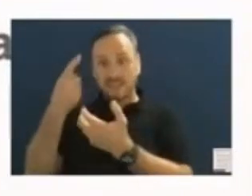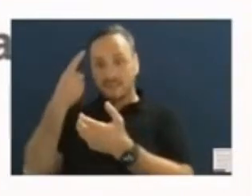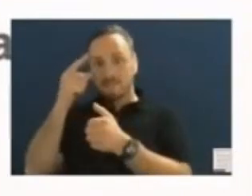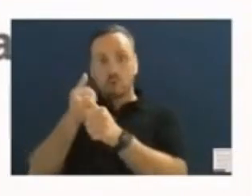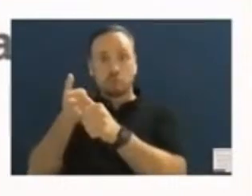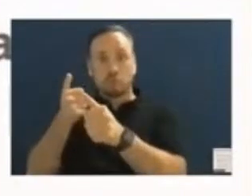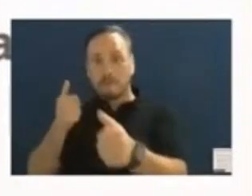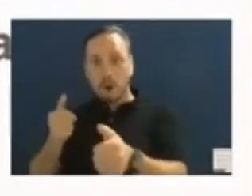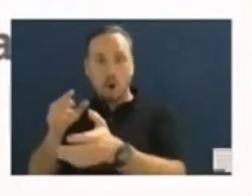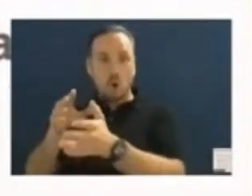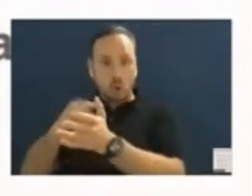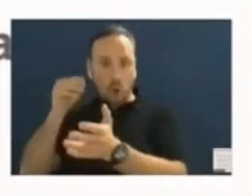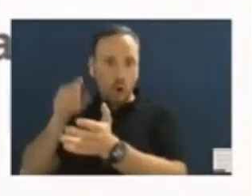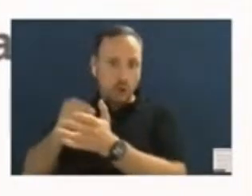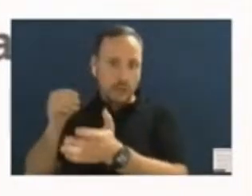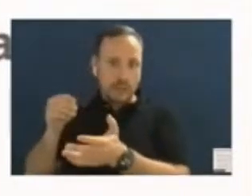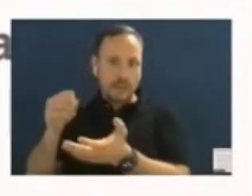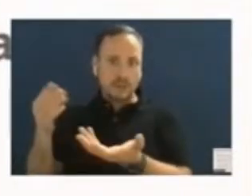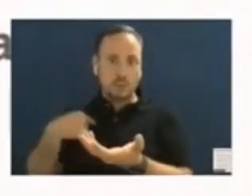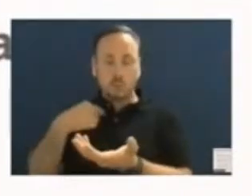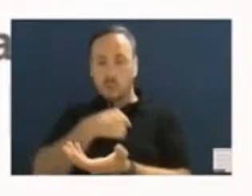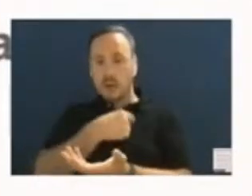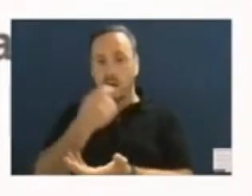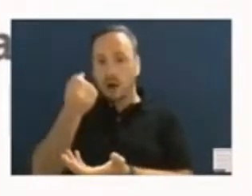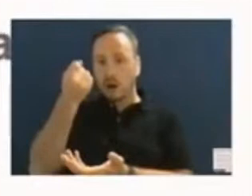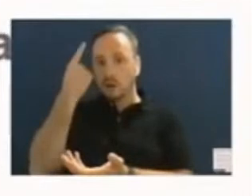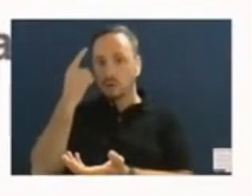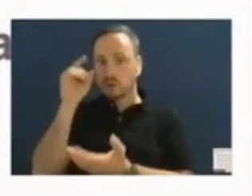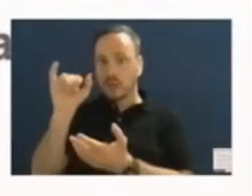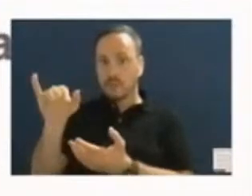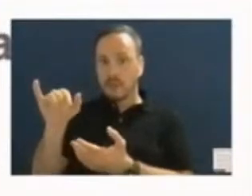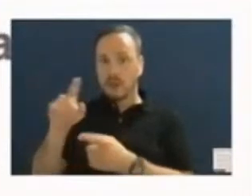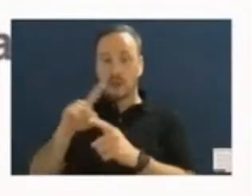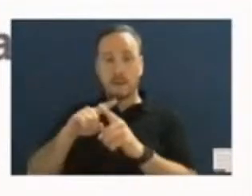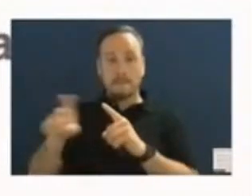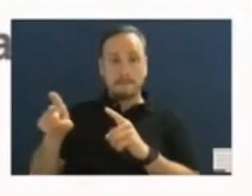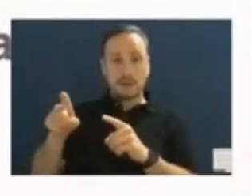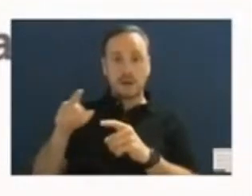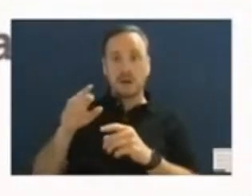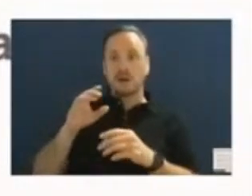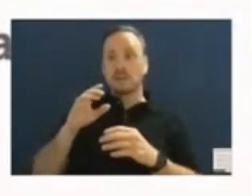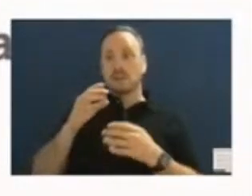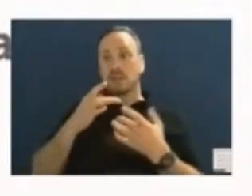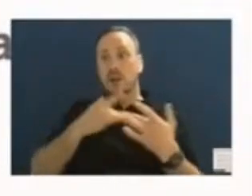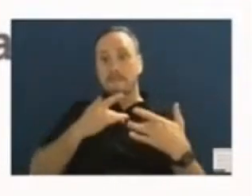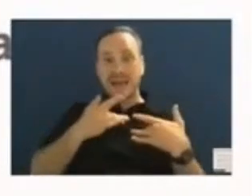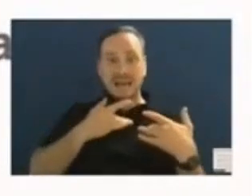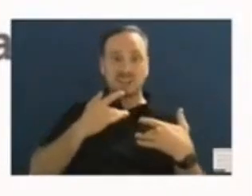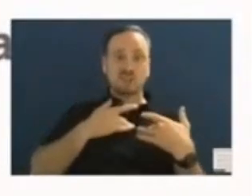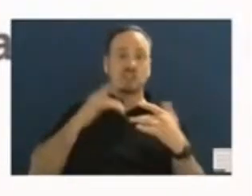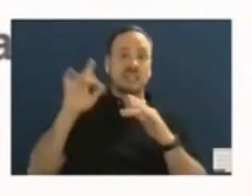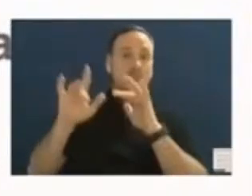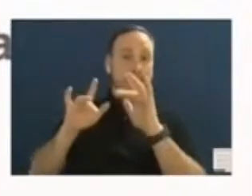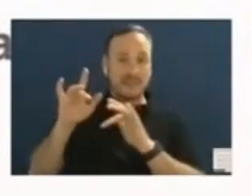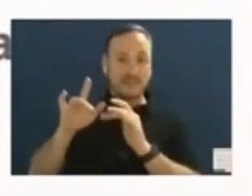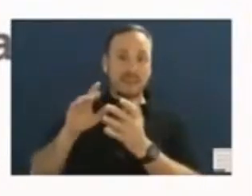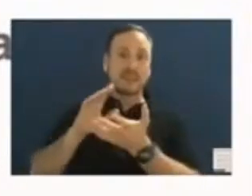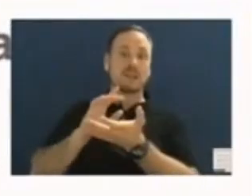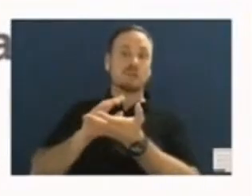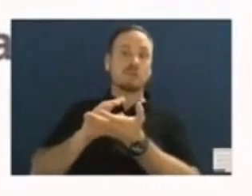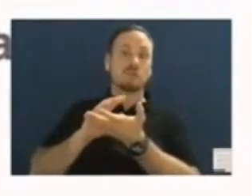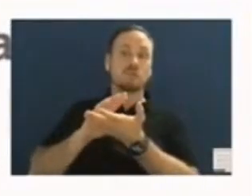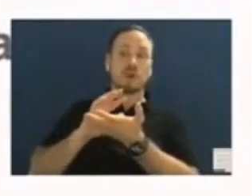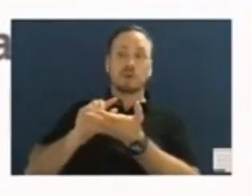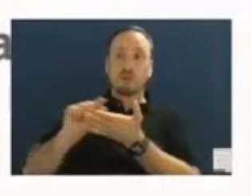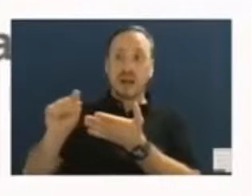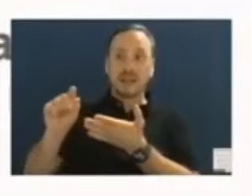that. But I also think that that compassion and empathy and grace that you apply across our community also needs to be acknowledged for all of our teachers and all